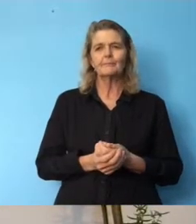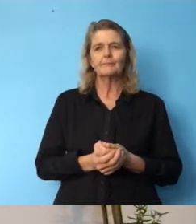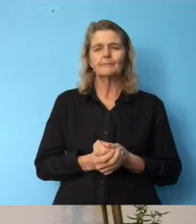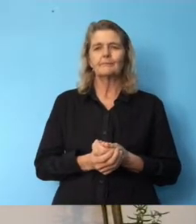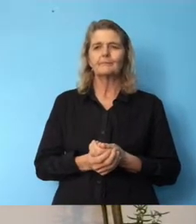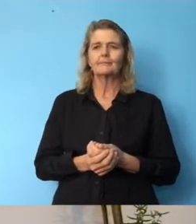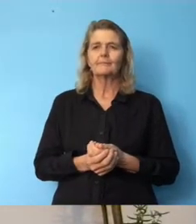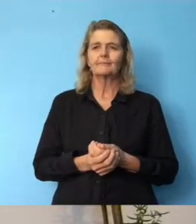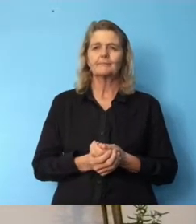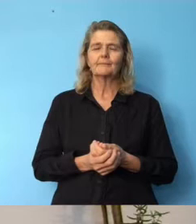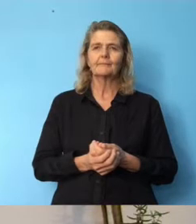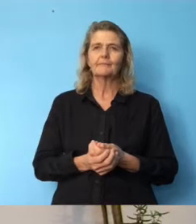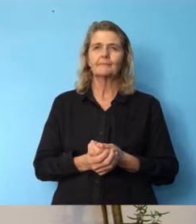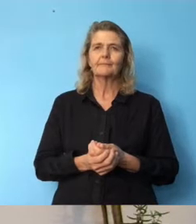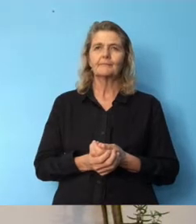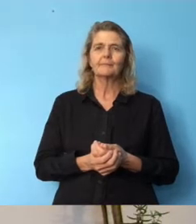Put a little bit there.